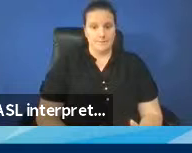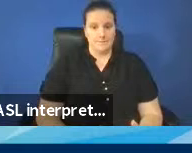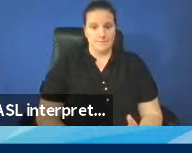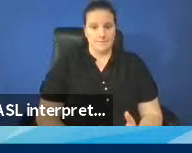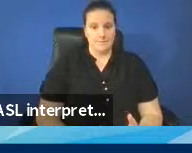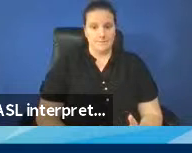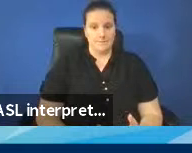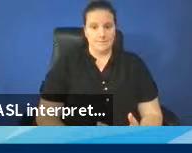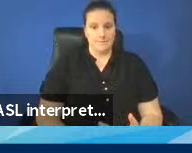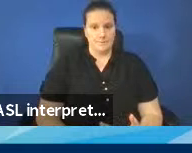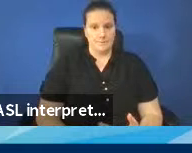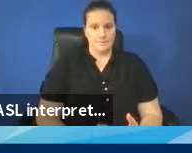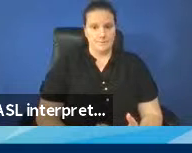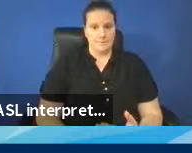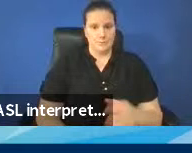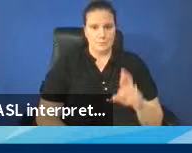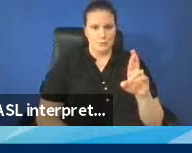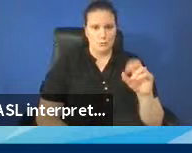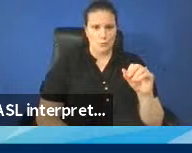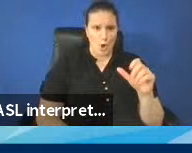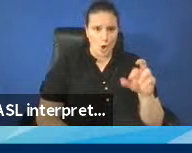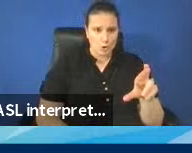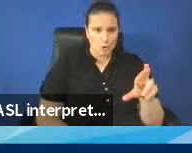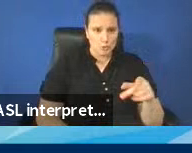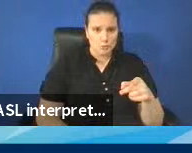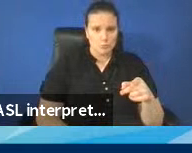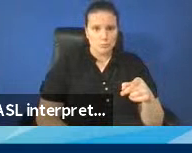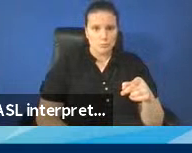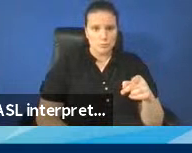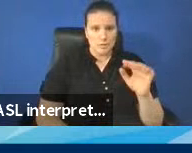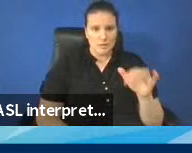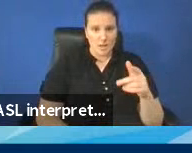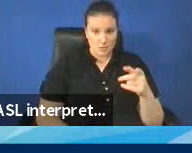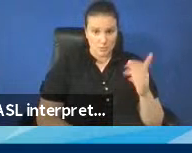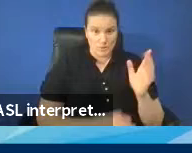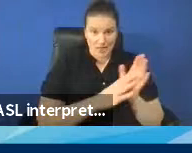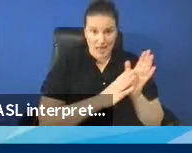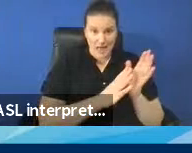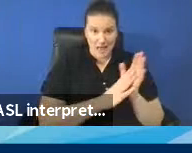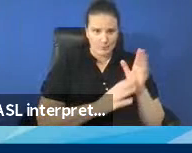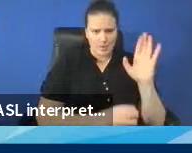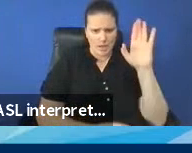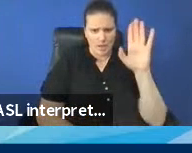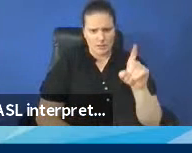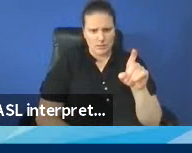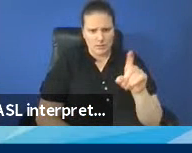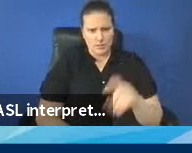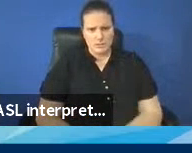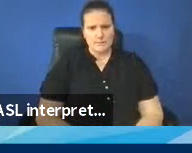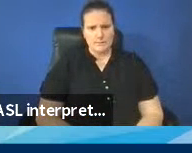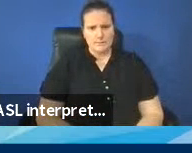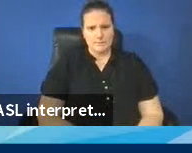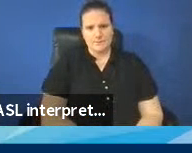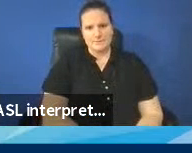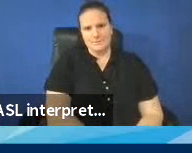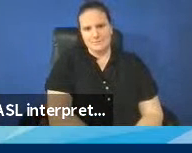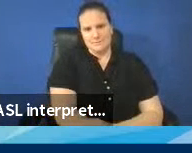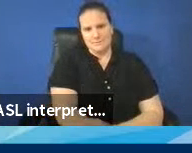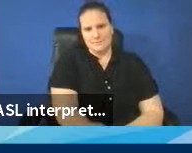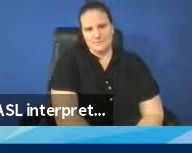Let's see, Roger. Thanks, Katie. Roger, was that you clapping or did you have your hand up?